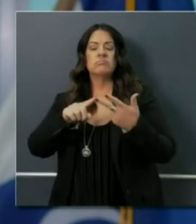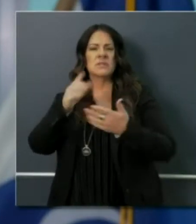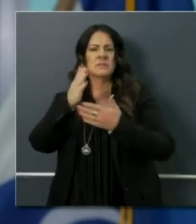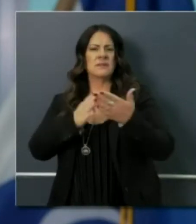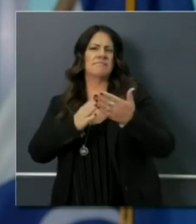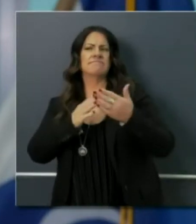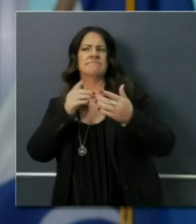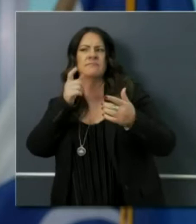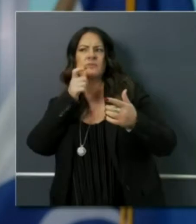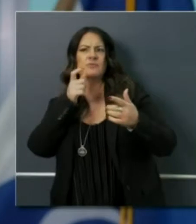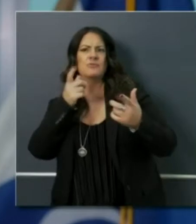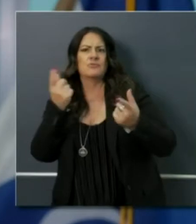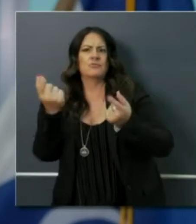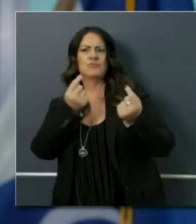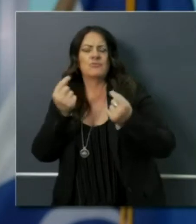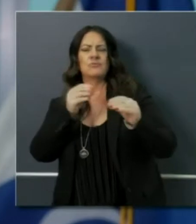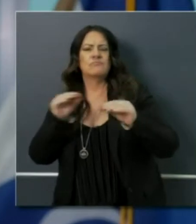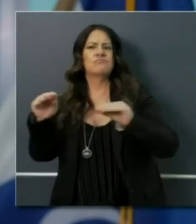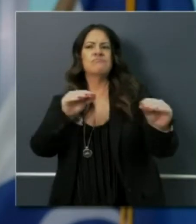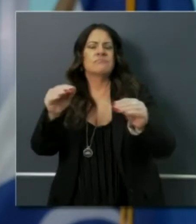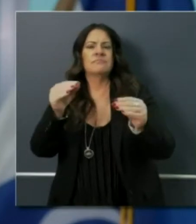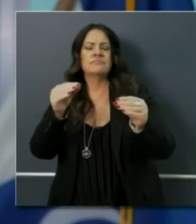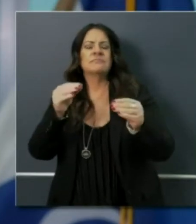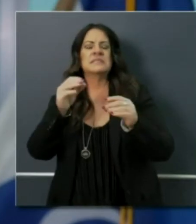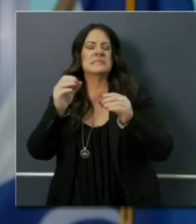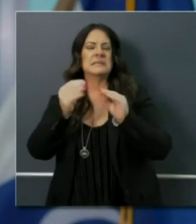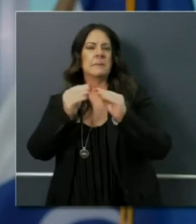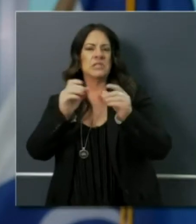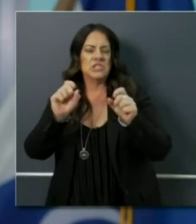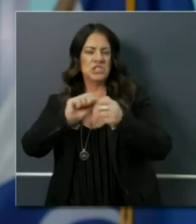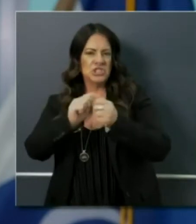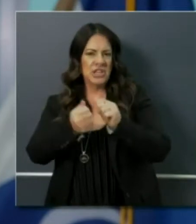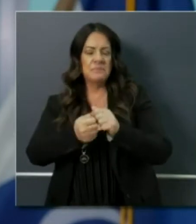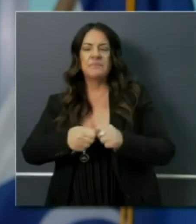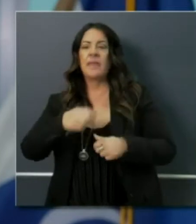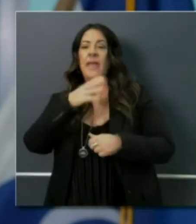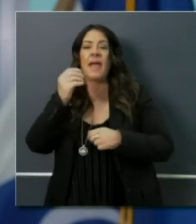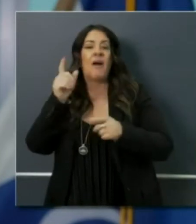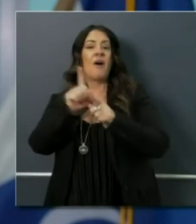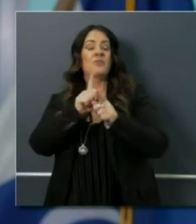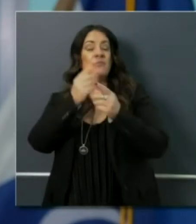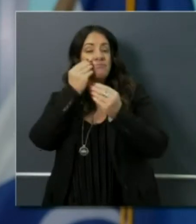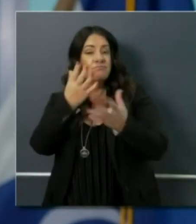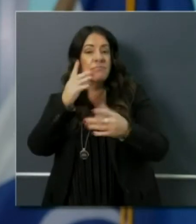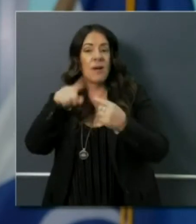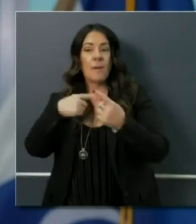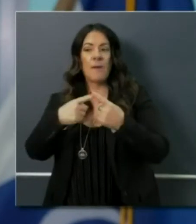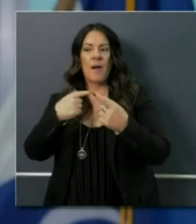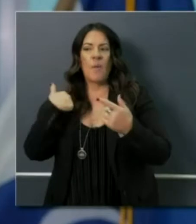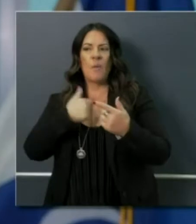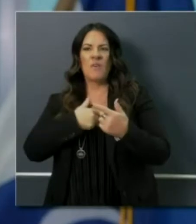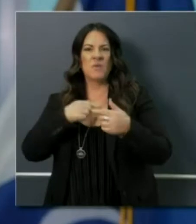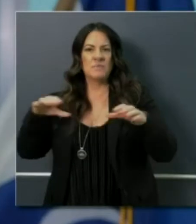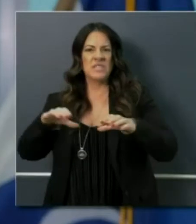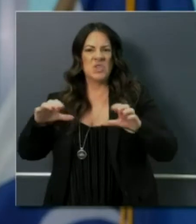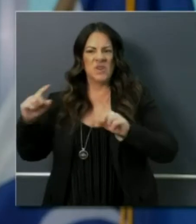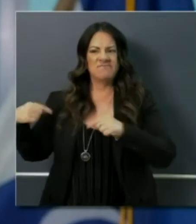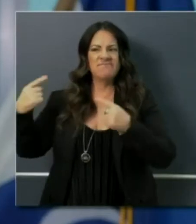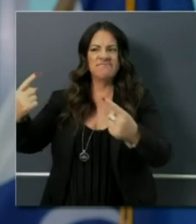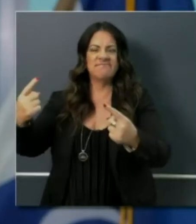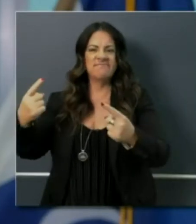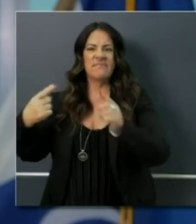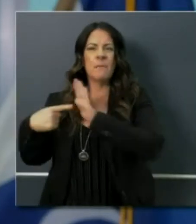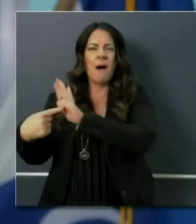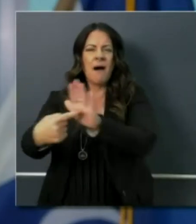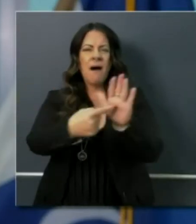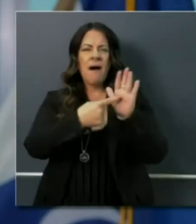and we wanted to also update you on the status of our modeling around the next few